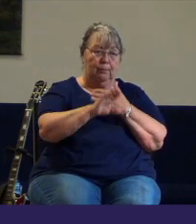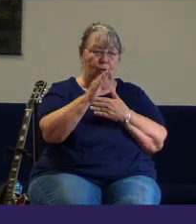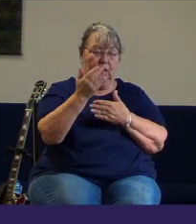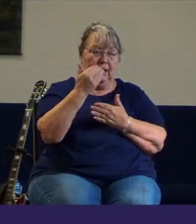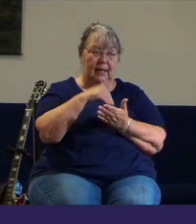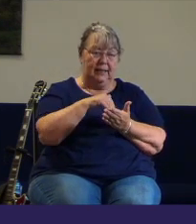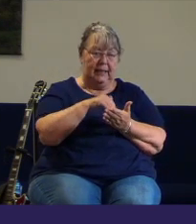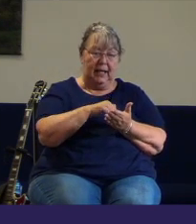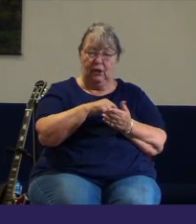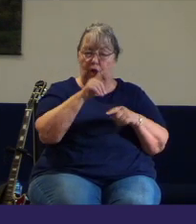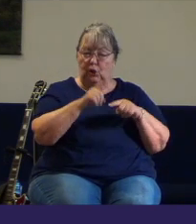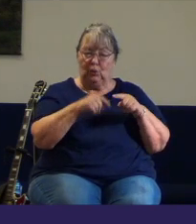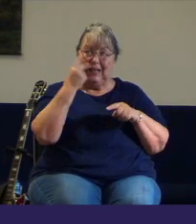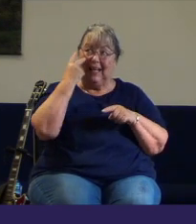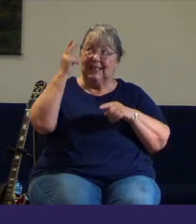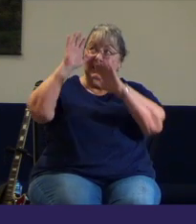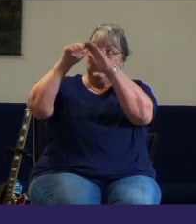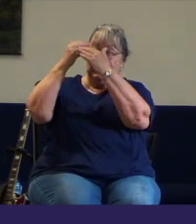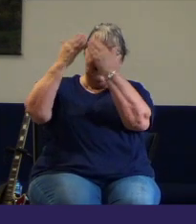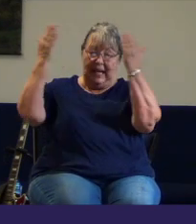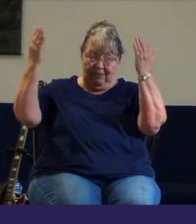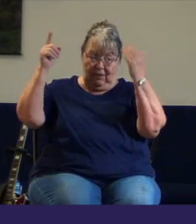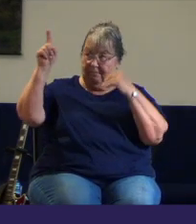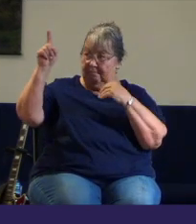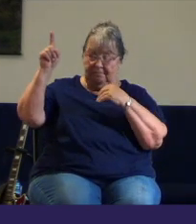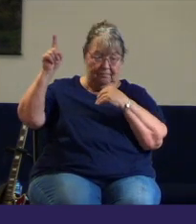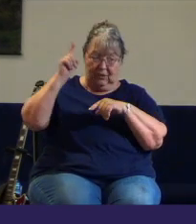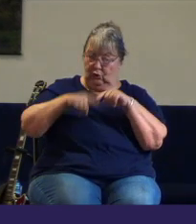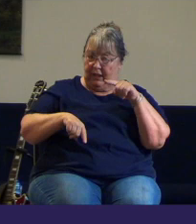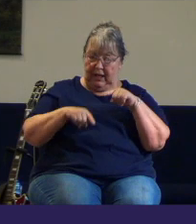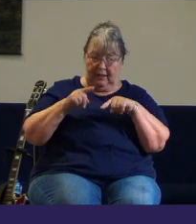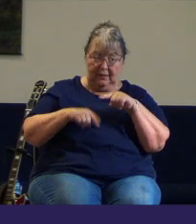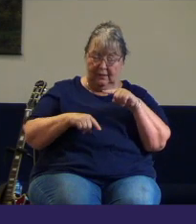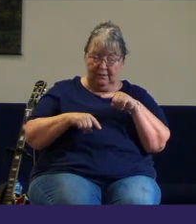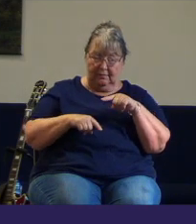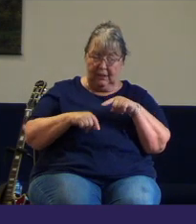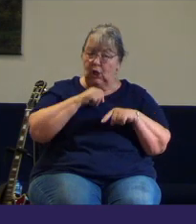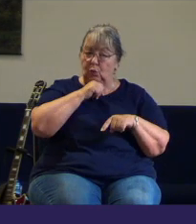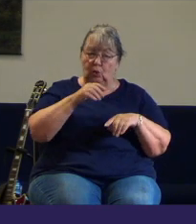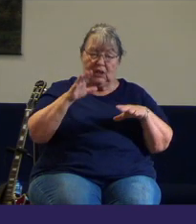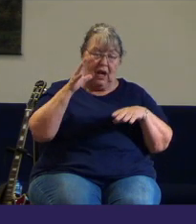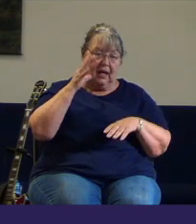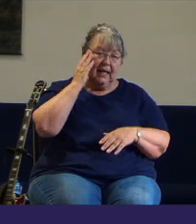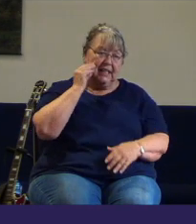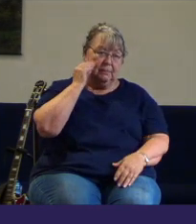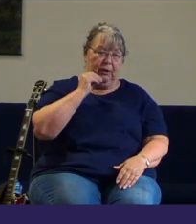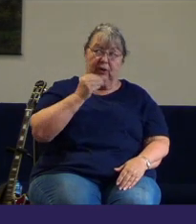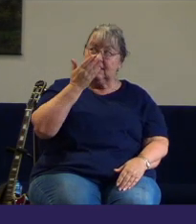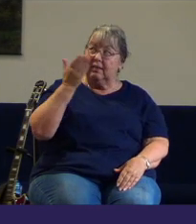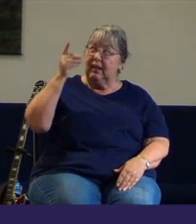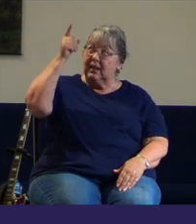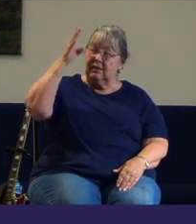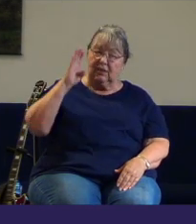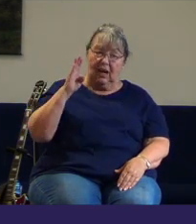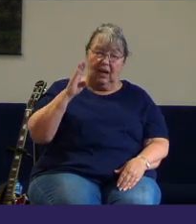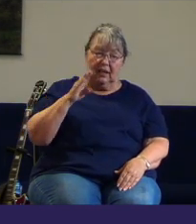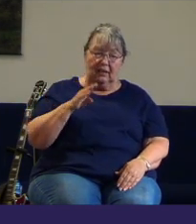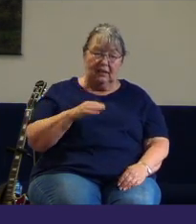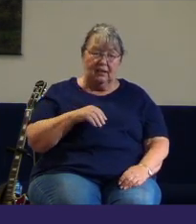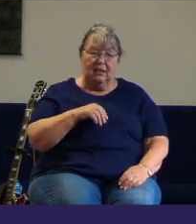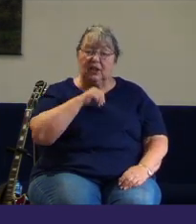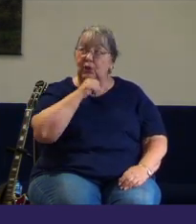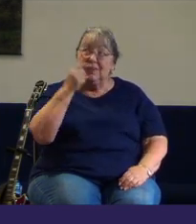God. Unless if a person is born again, he will not experience the things of God. Unless a person is born again, he will